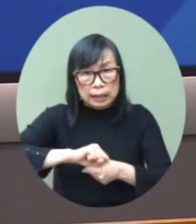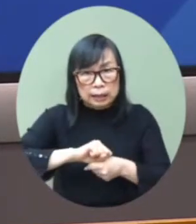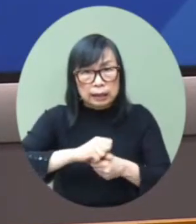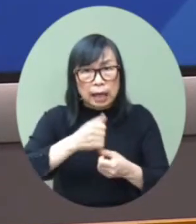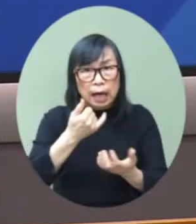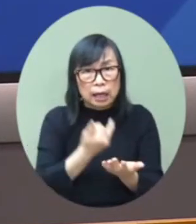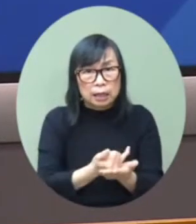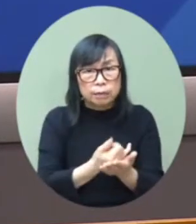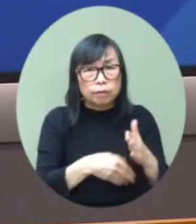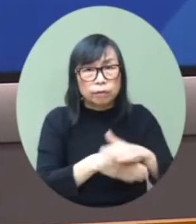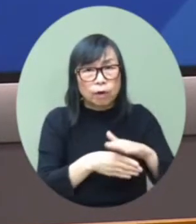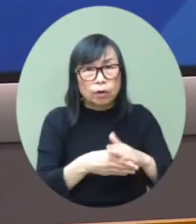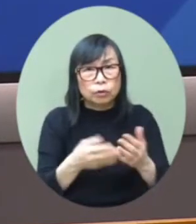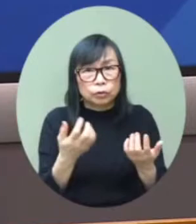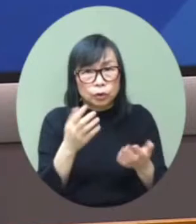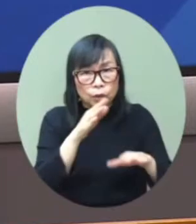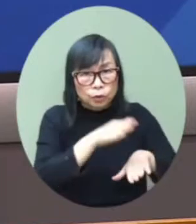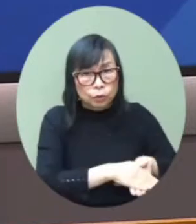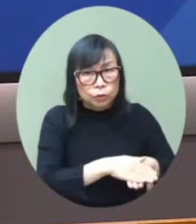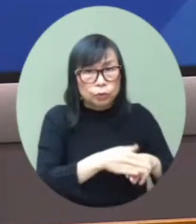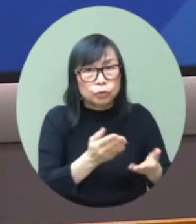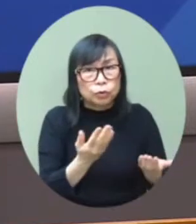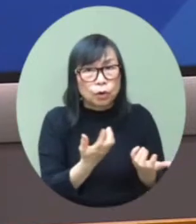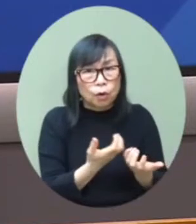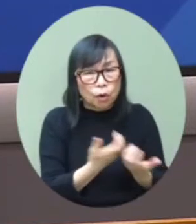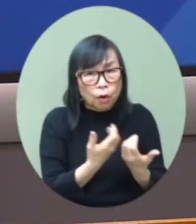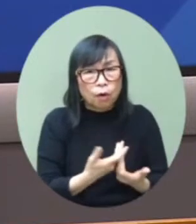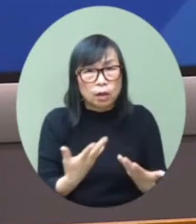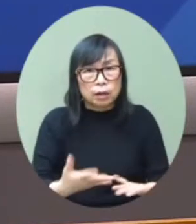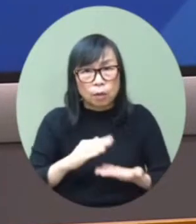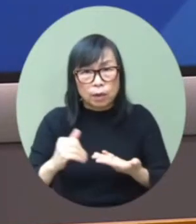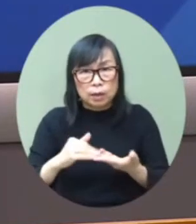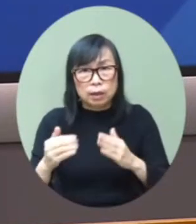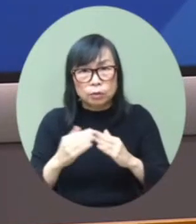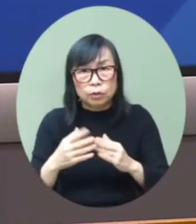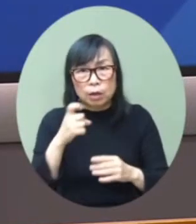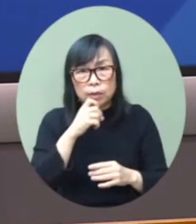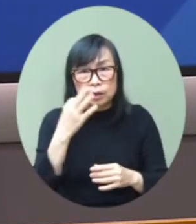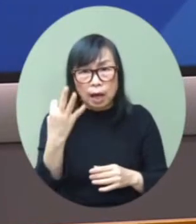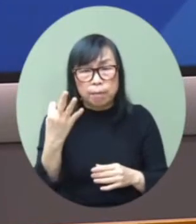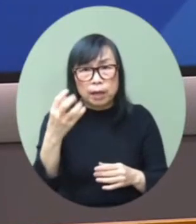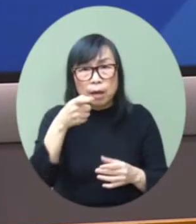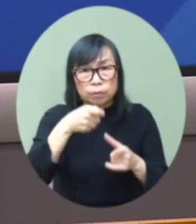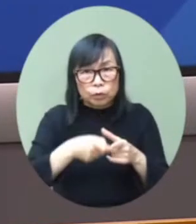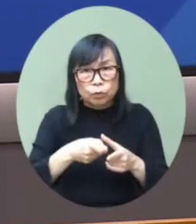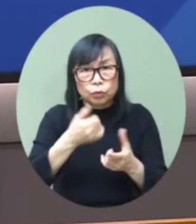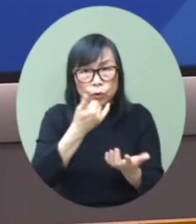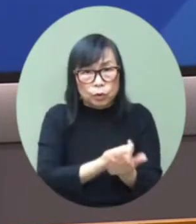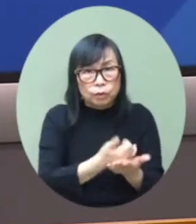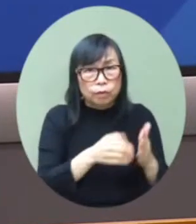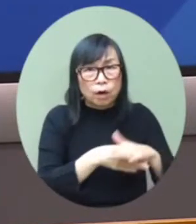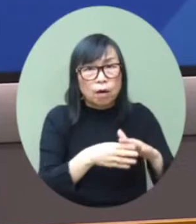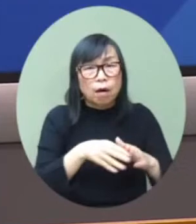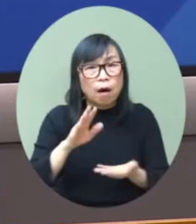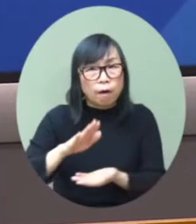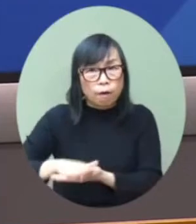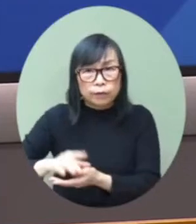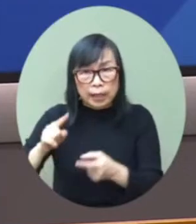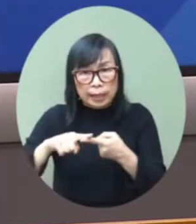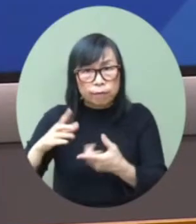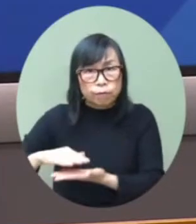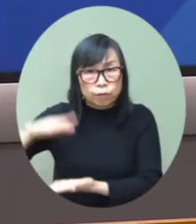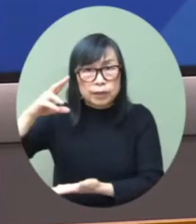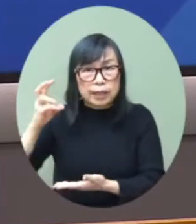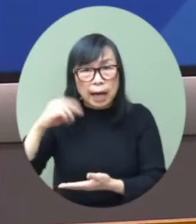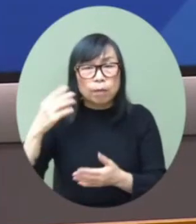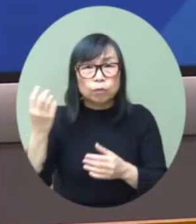each initiatives. First, on boosting the mortuary capacities, the Department of Health is running 3 mortuaries